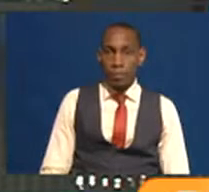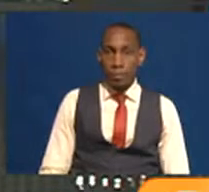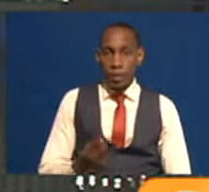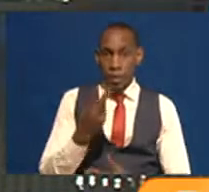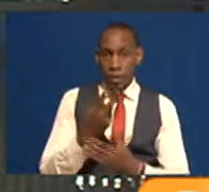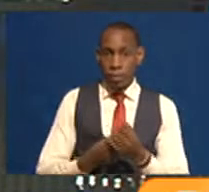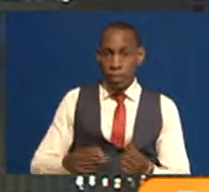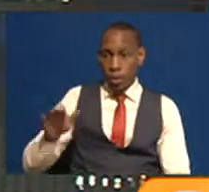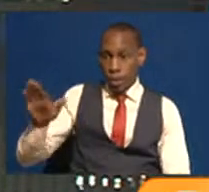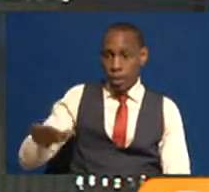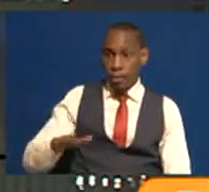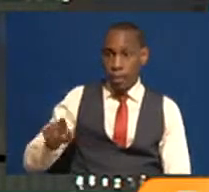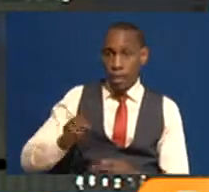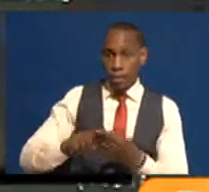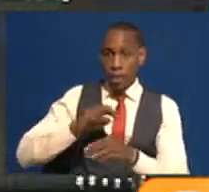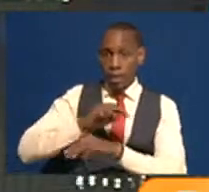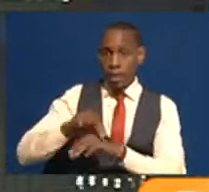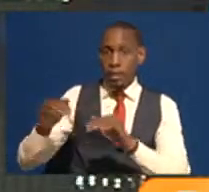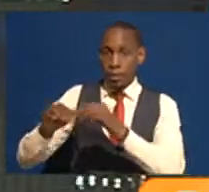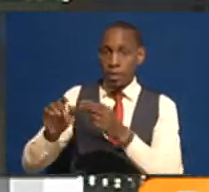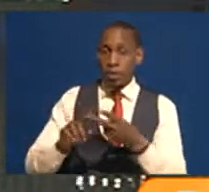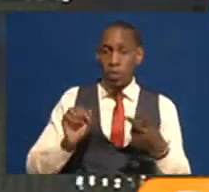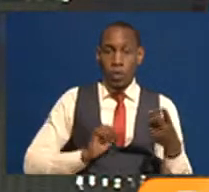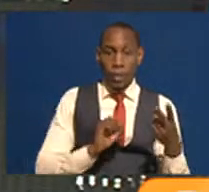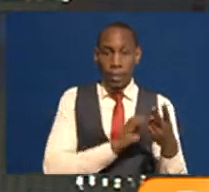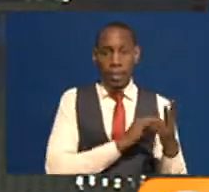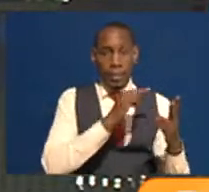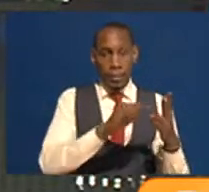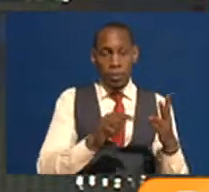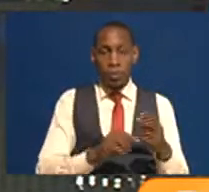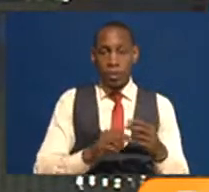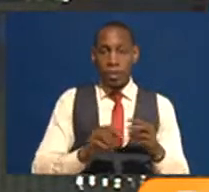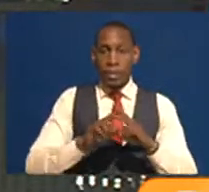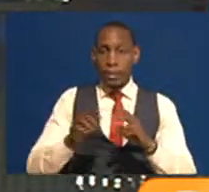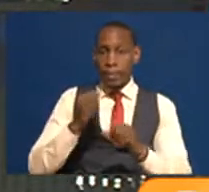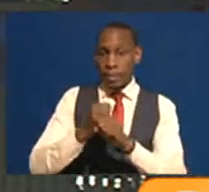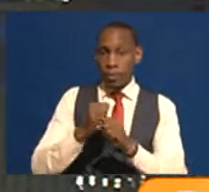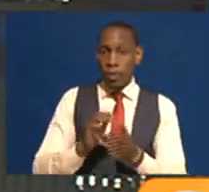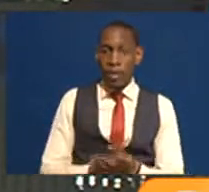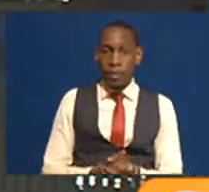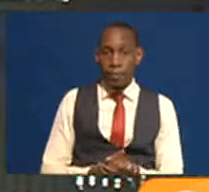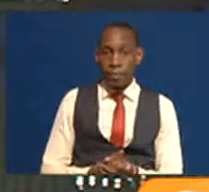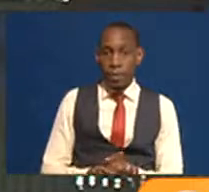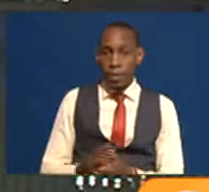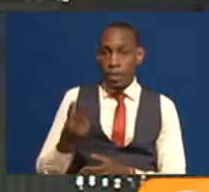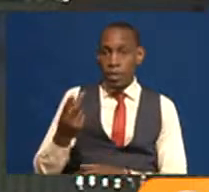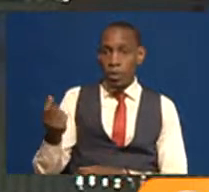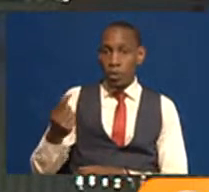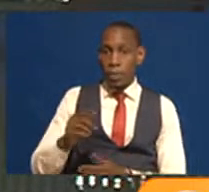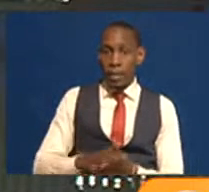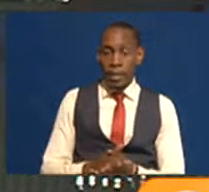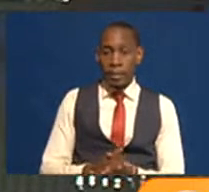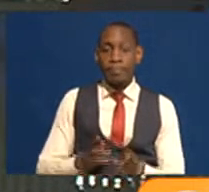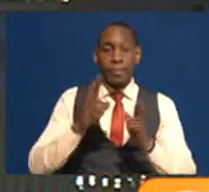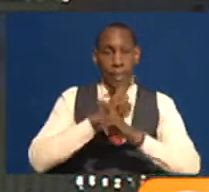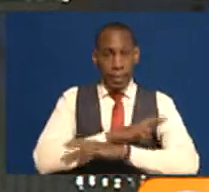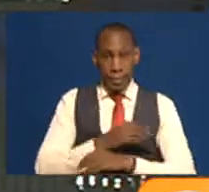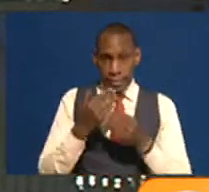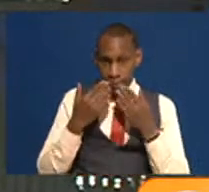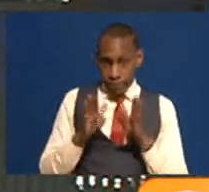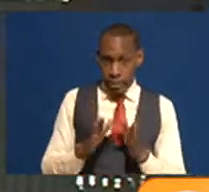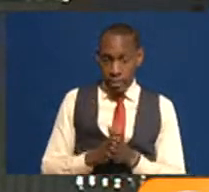Of Parliament, the National Assembly and Senate are back. After more than a two-month Christmas recess,